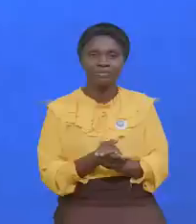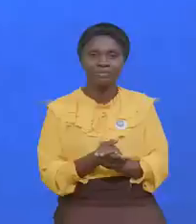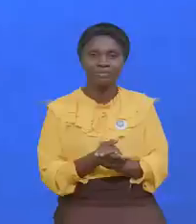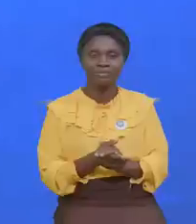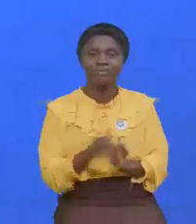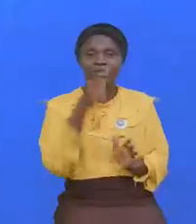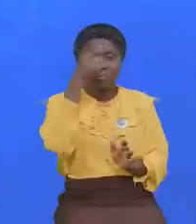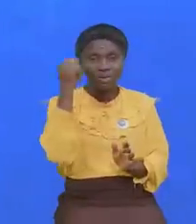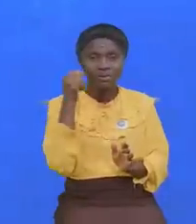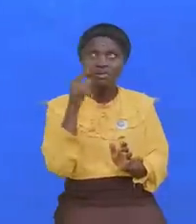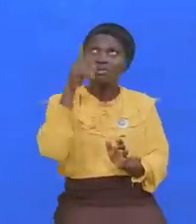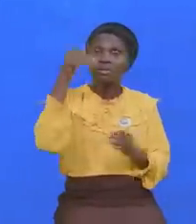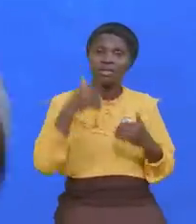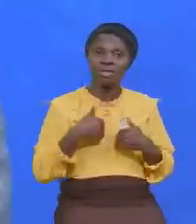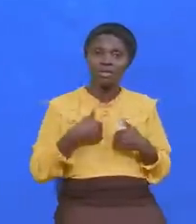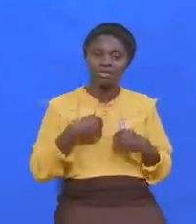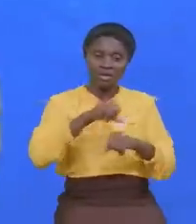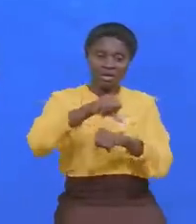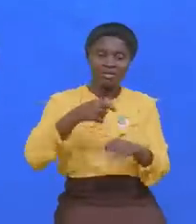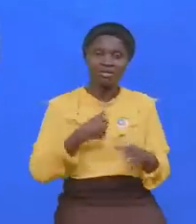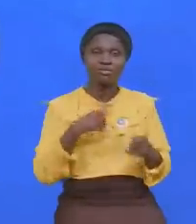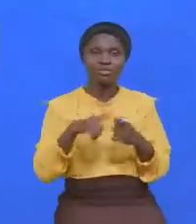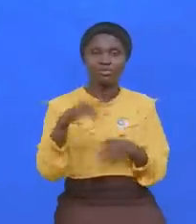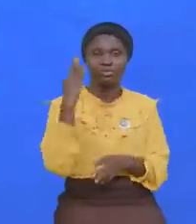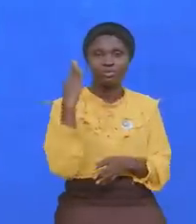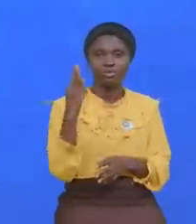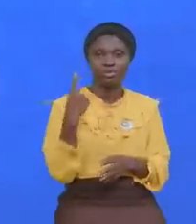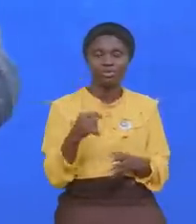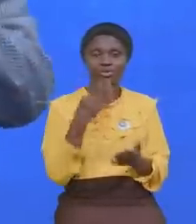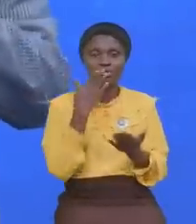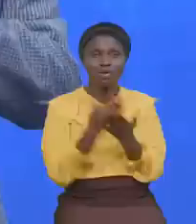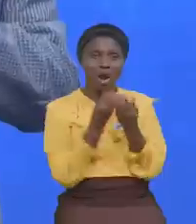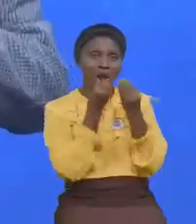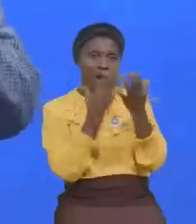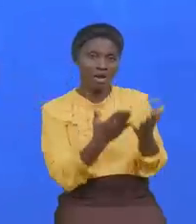Because he has anointed me to preach the good news, the gospel, the